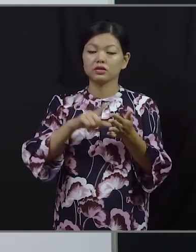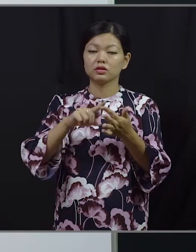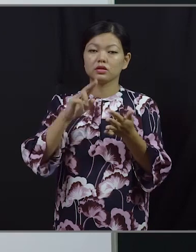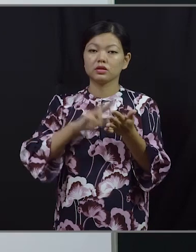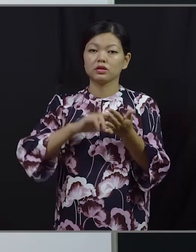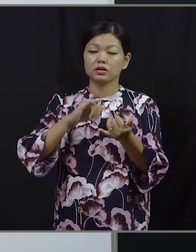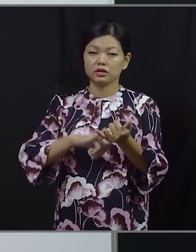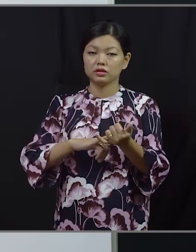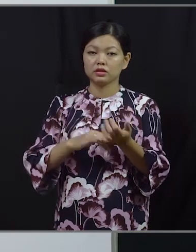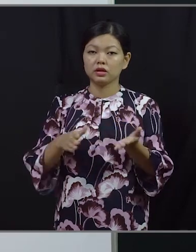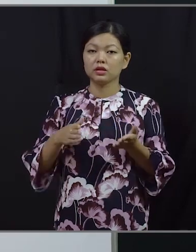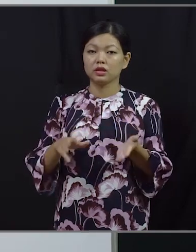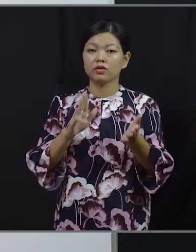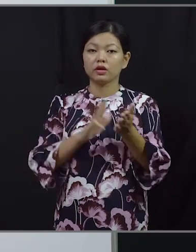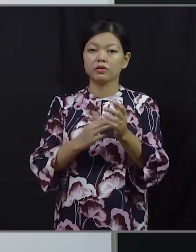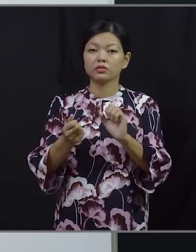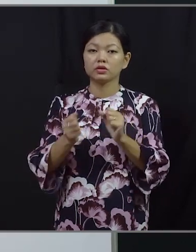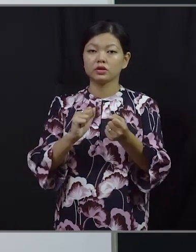F be the